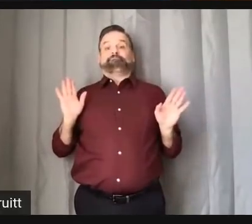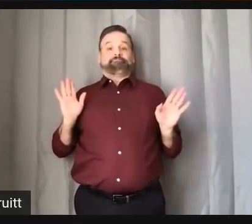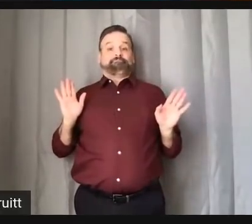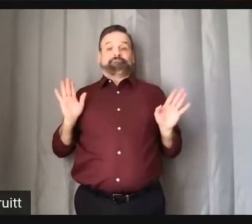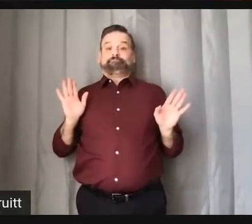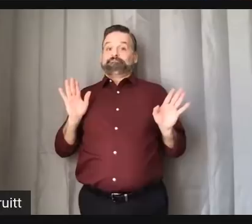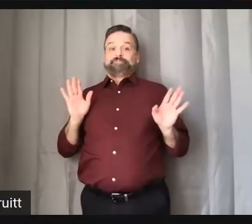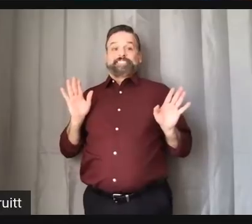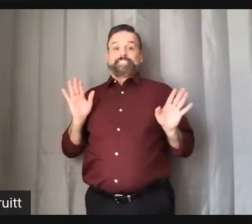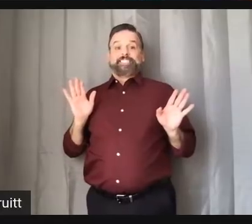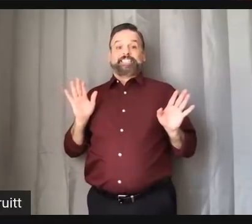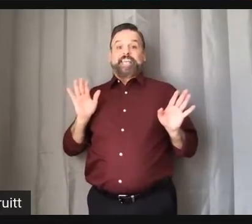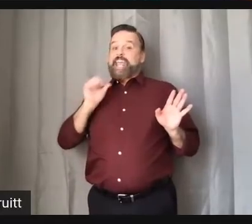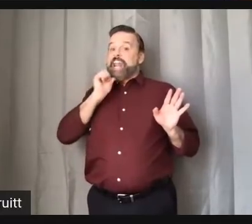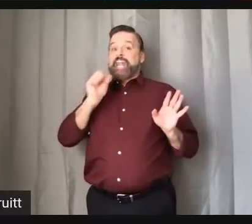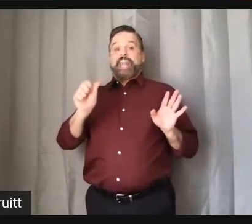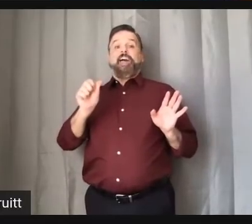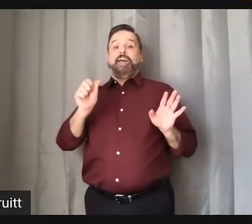No, it was just, and not even